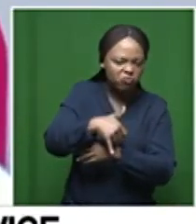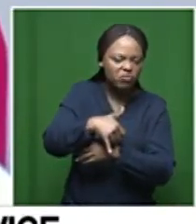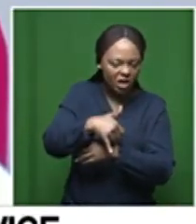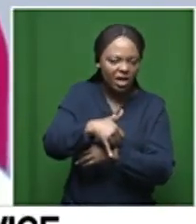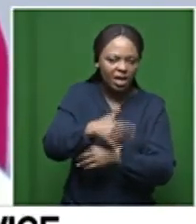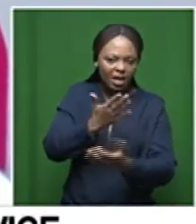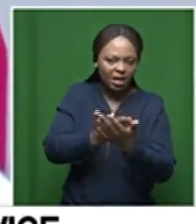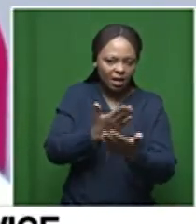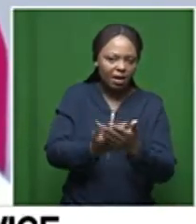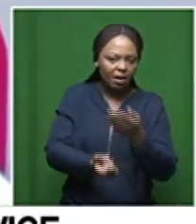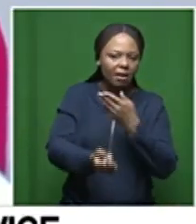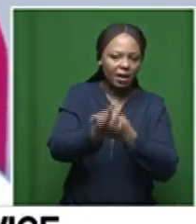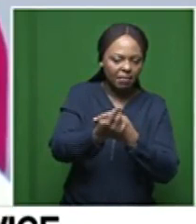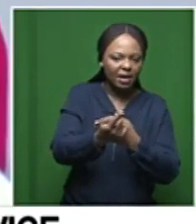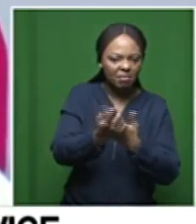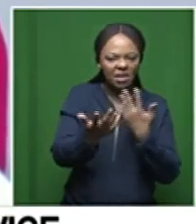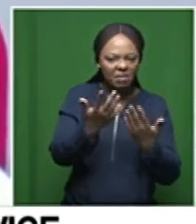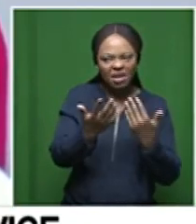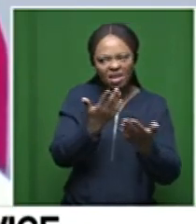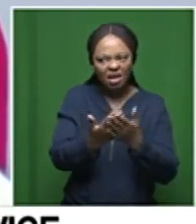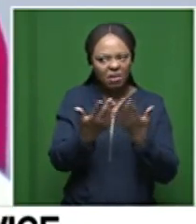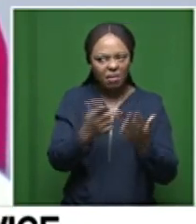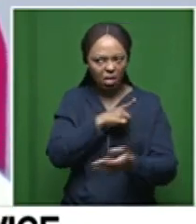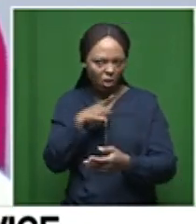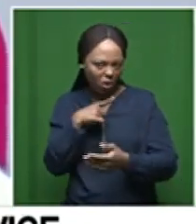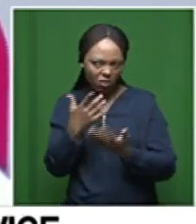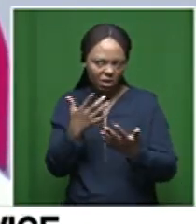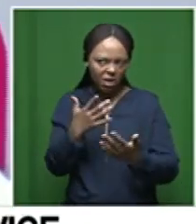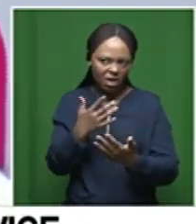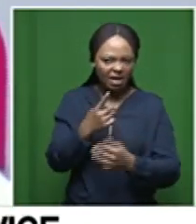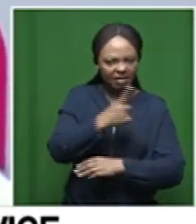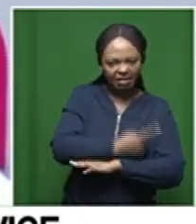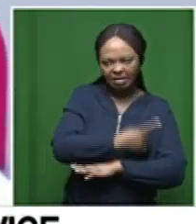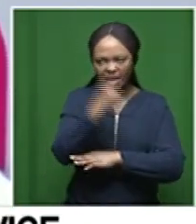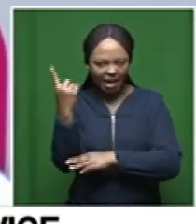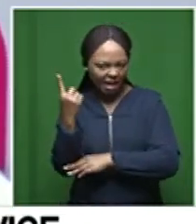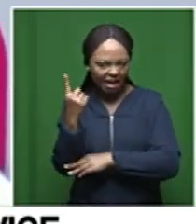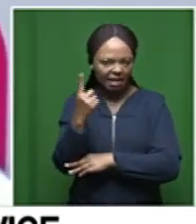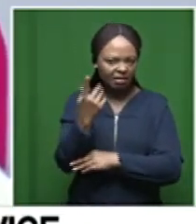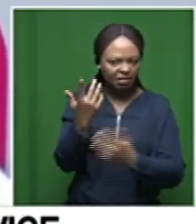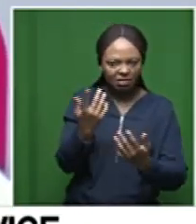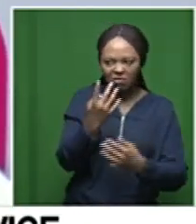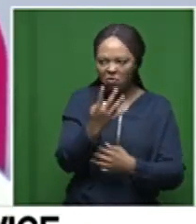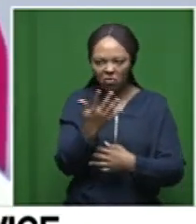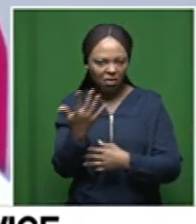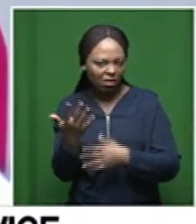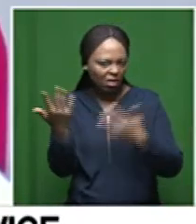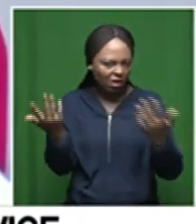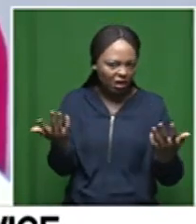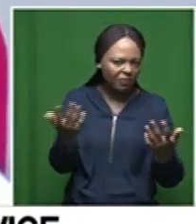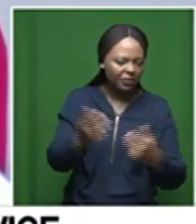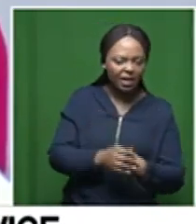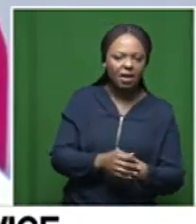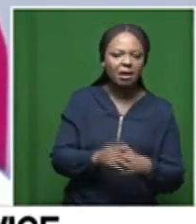this resolves within a couple of days. Sometimes just a mild gel applied on the area is sufficient to address that